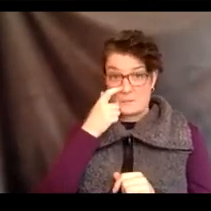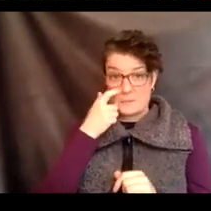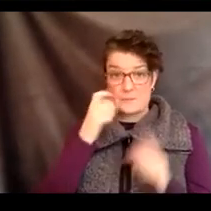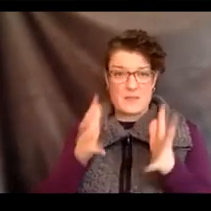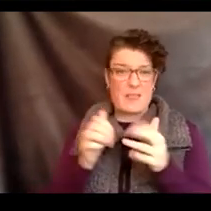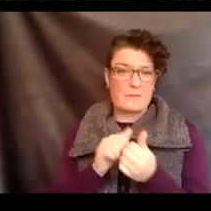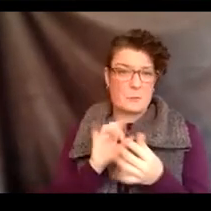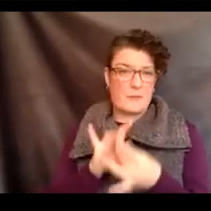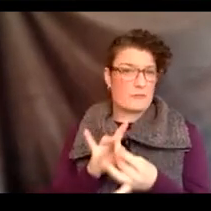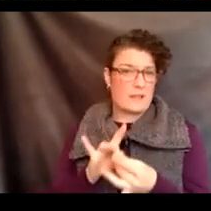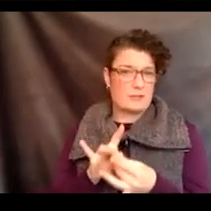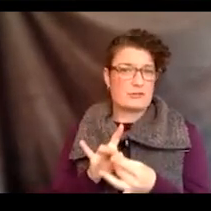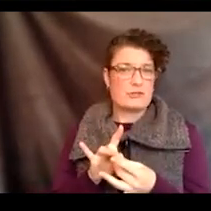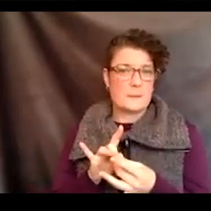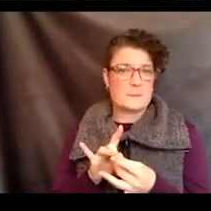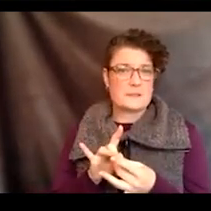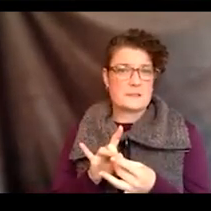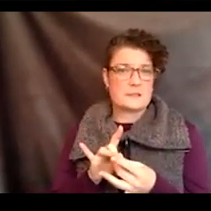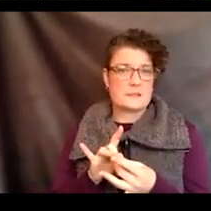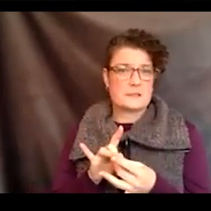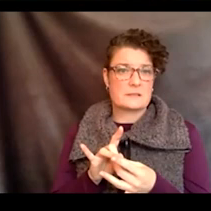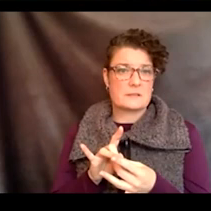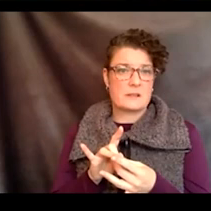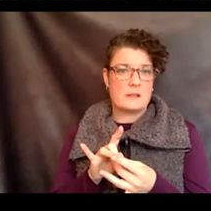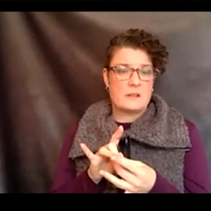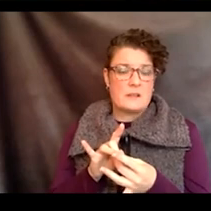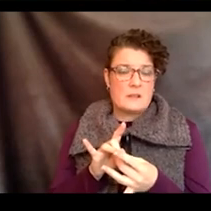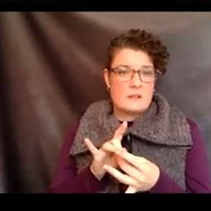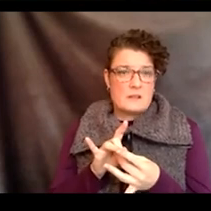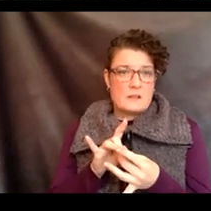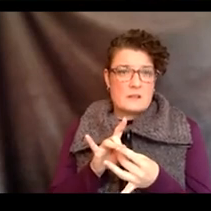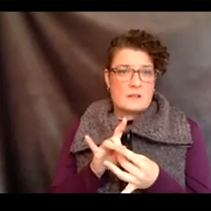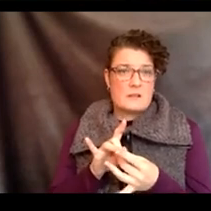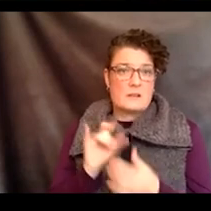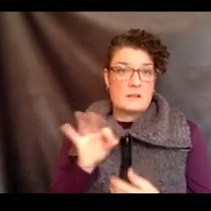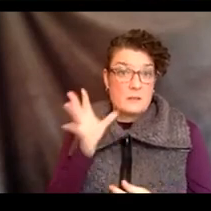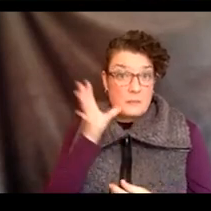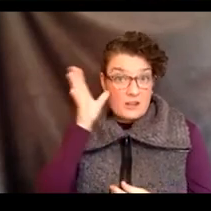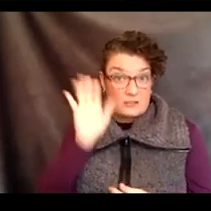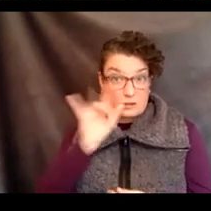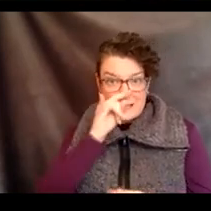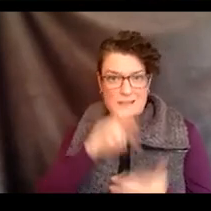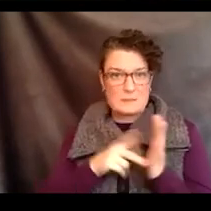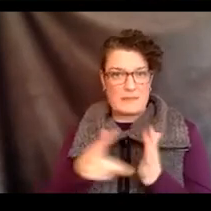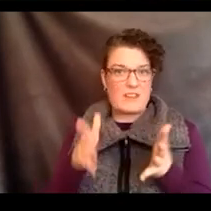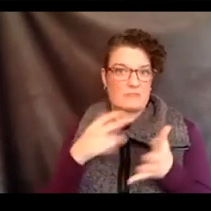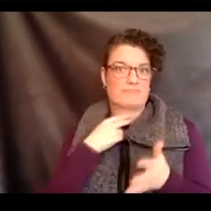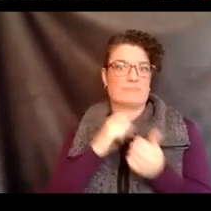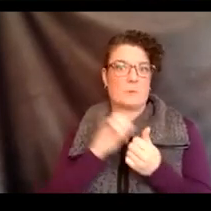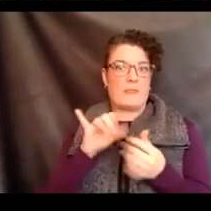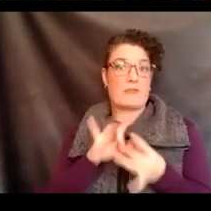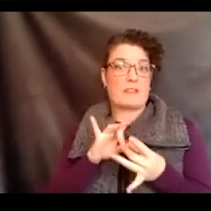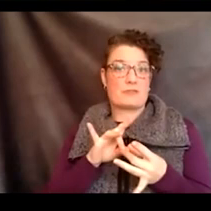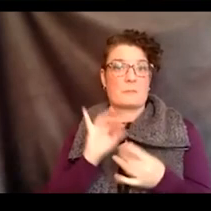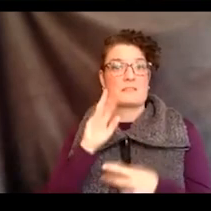their relationships. And if you're the parent, they're your kids and they're left with that relationship. And that it's that kind